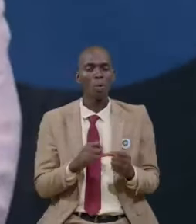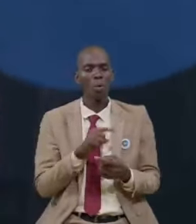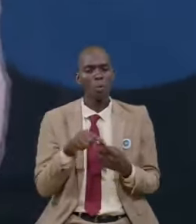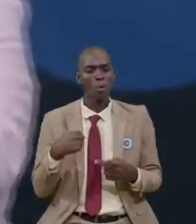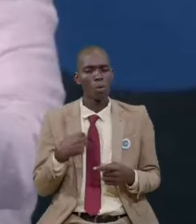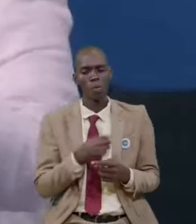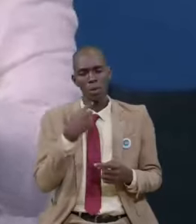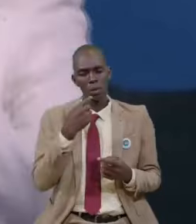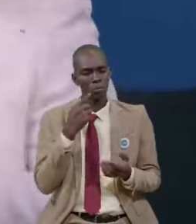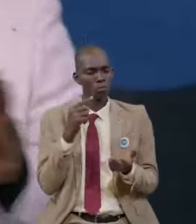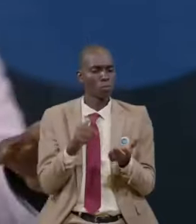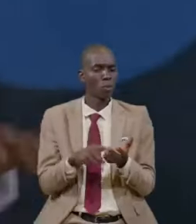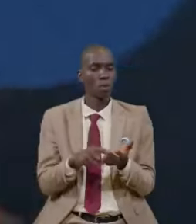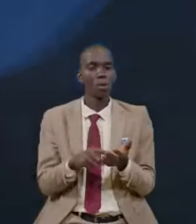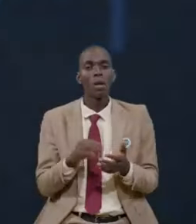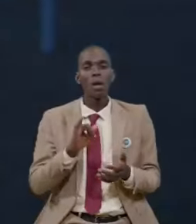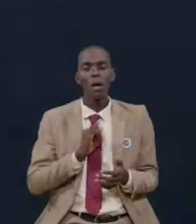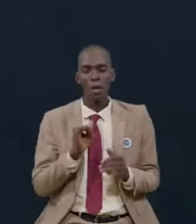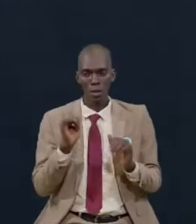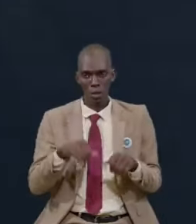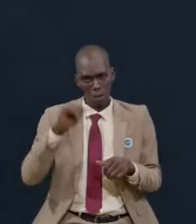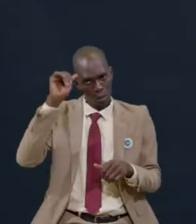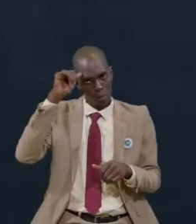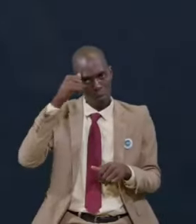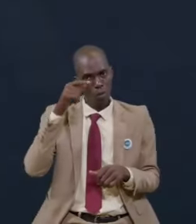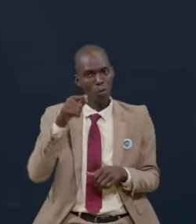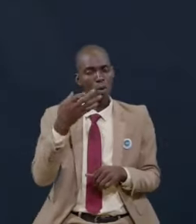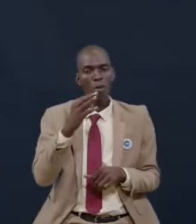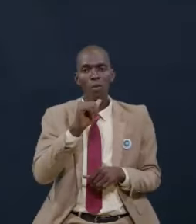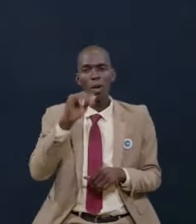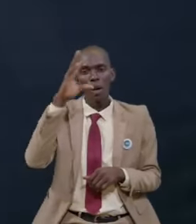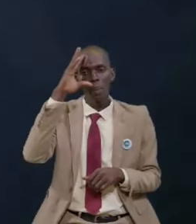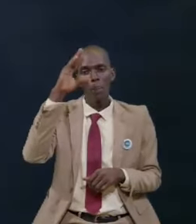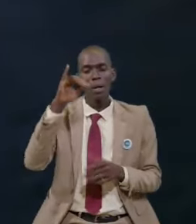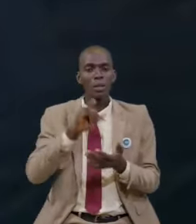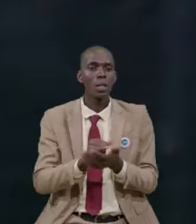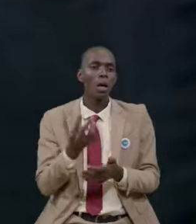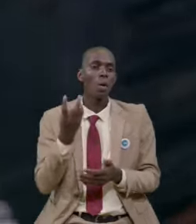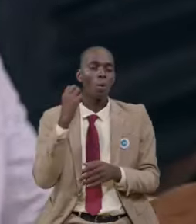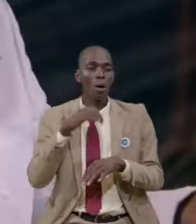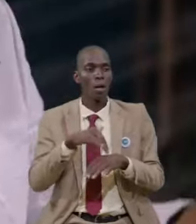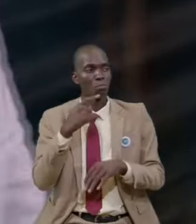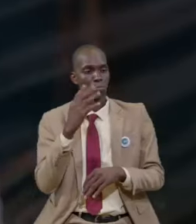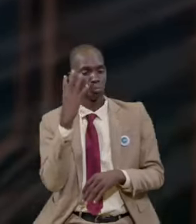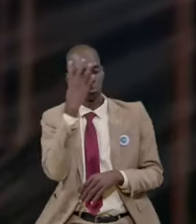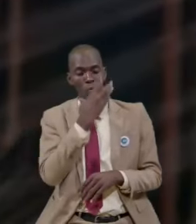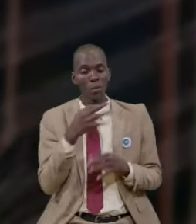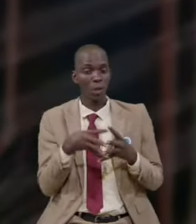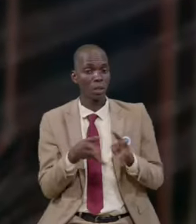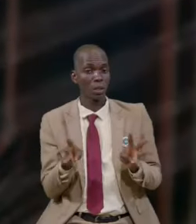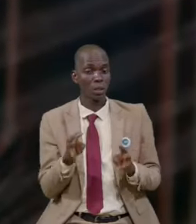of the man that was at the beautiful gate? At that beautiful gate, this man was